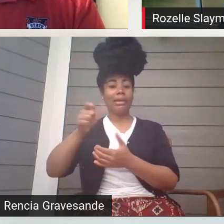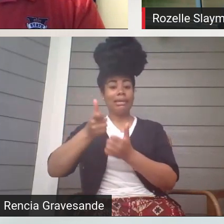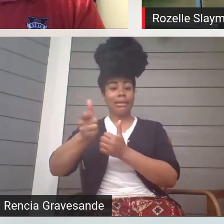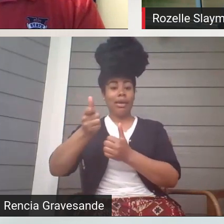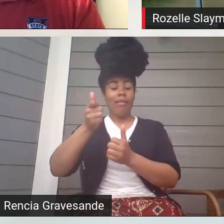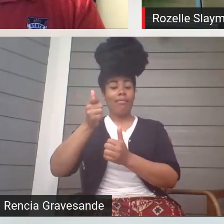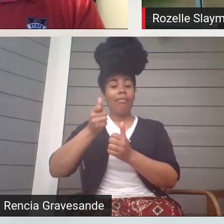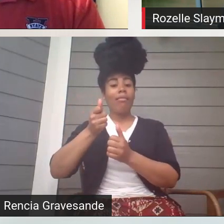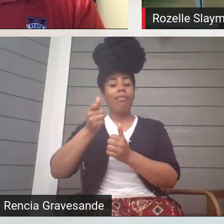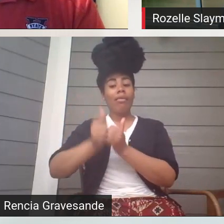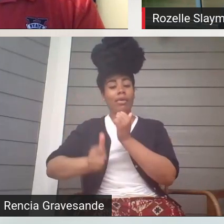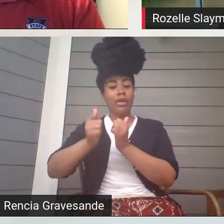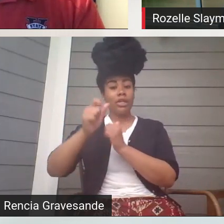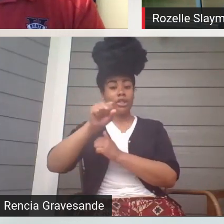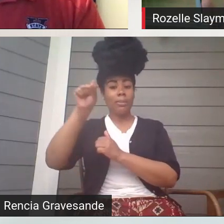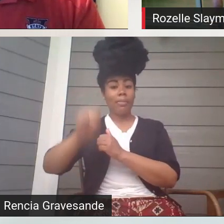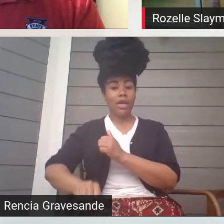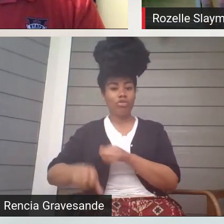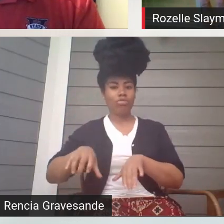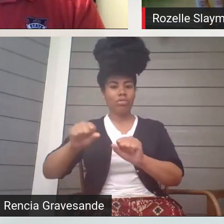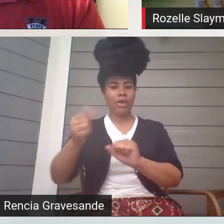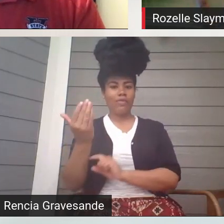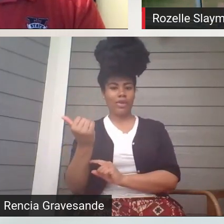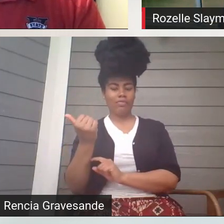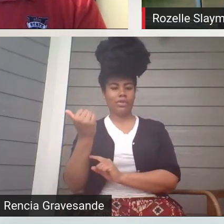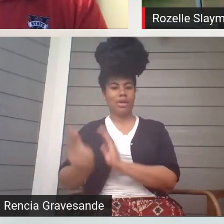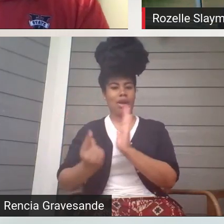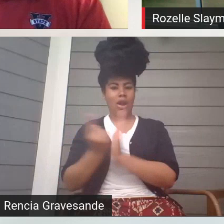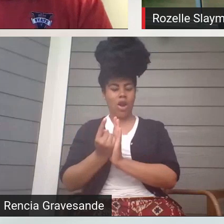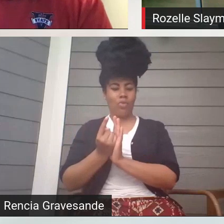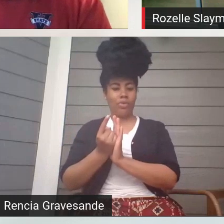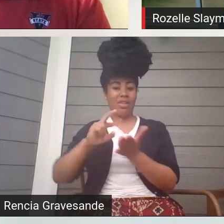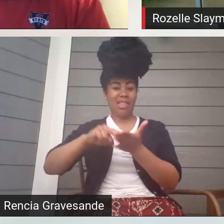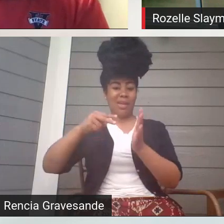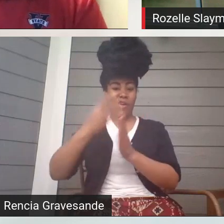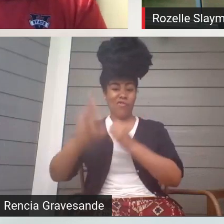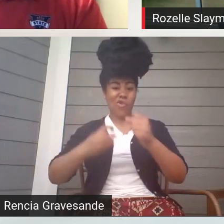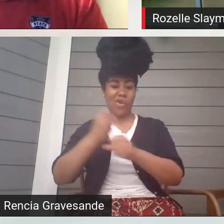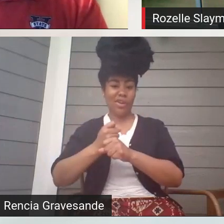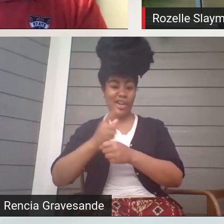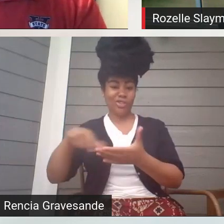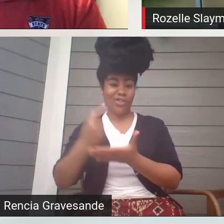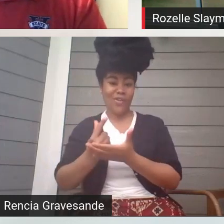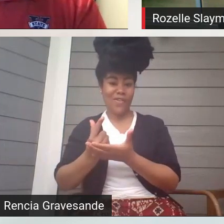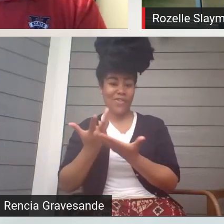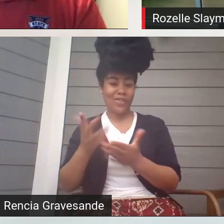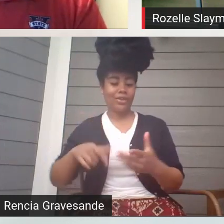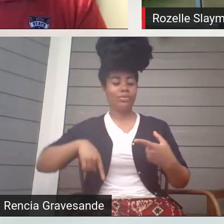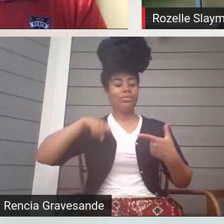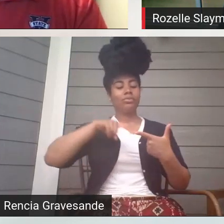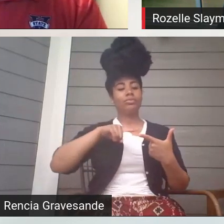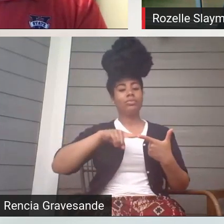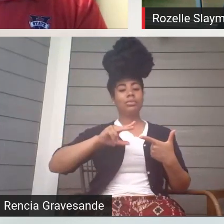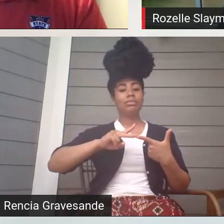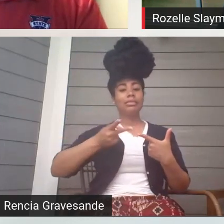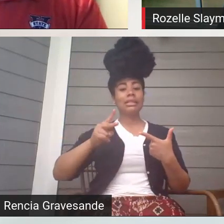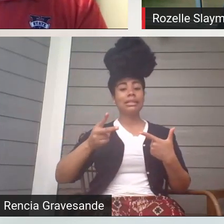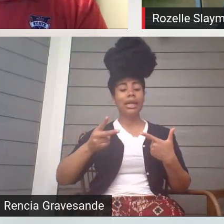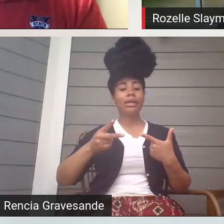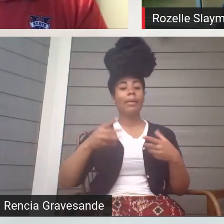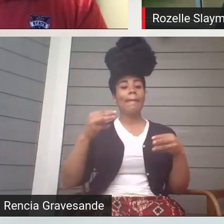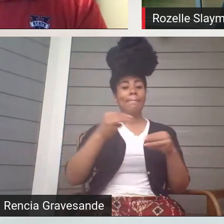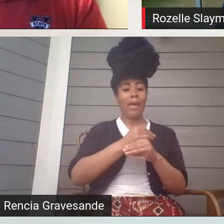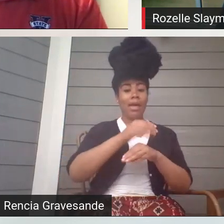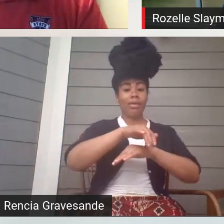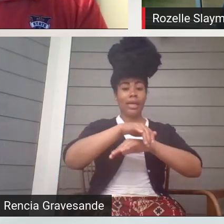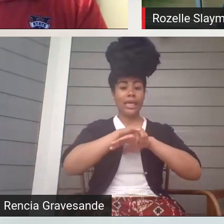complete your degree in 4 years. 2, we want to make sure that you complete your English and math courses during that first 30